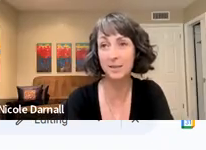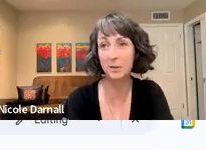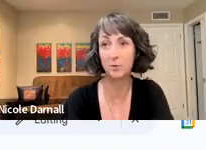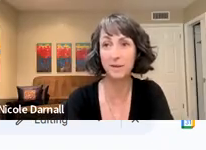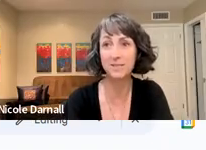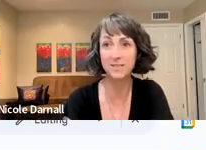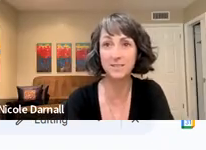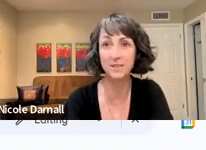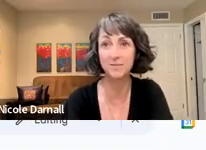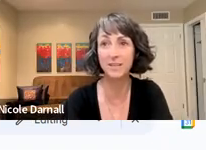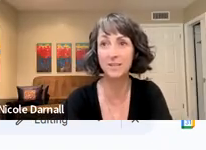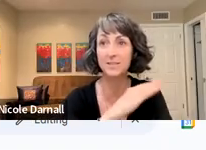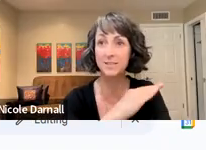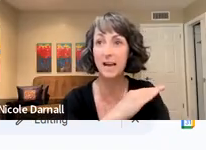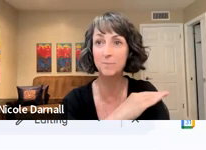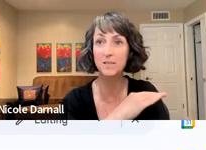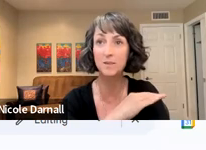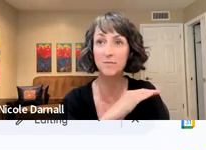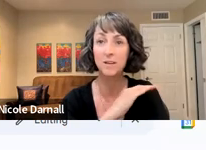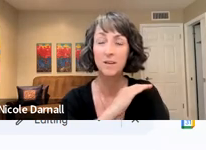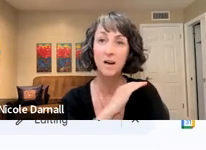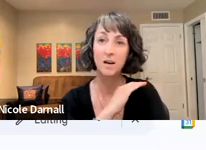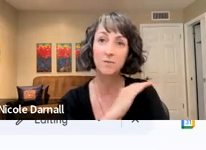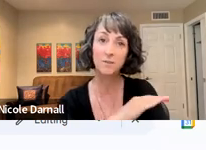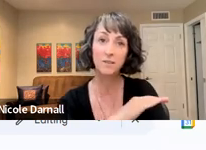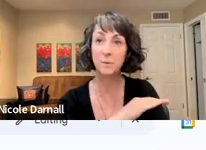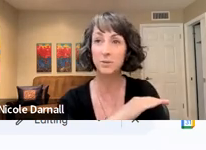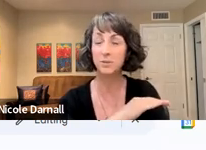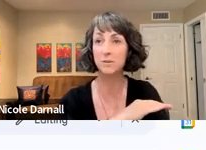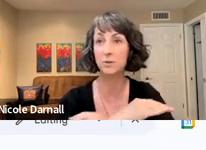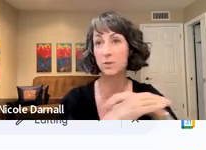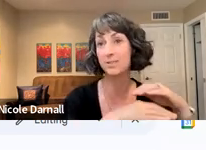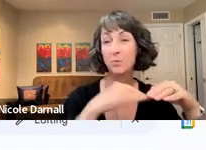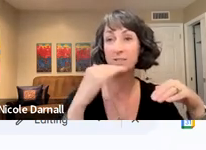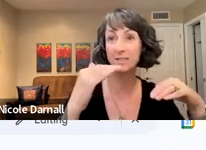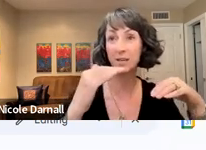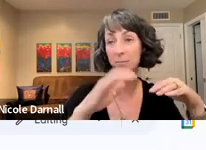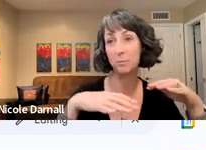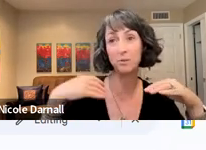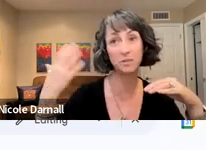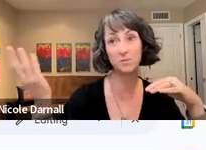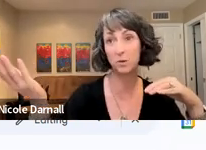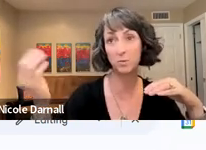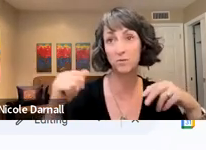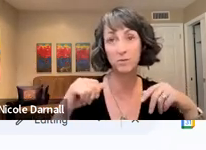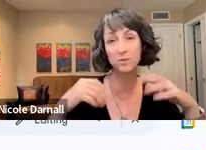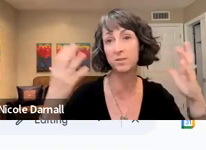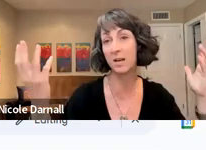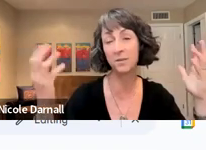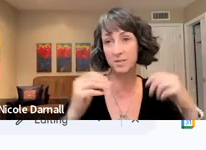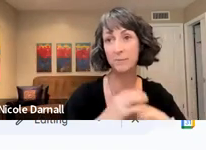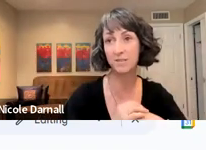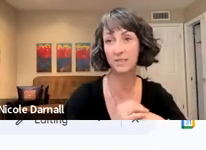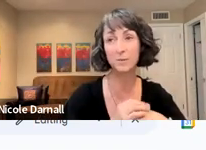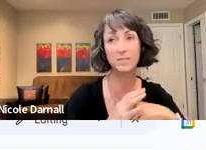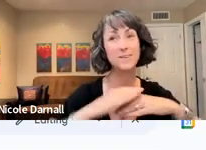studies on the robustness of these types of labels versus the ones that government puts forward versus